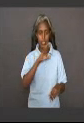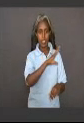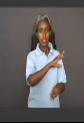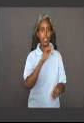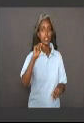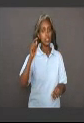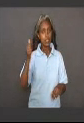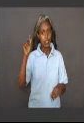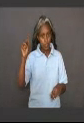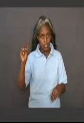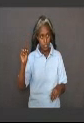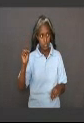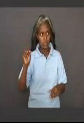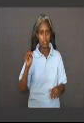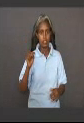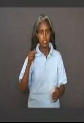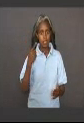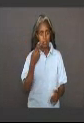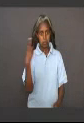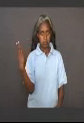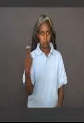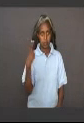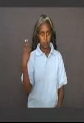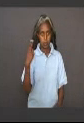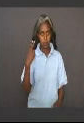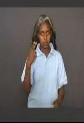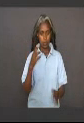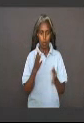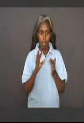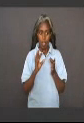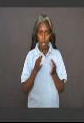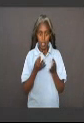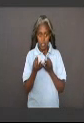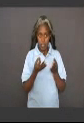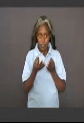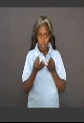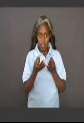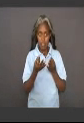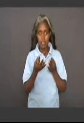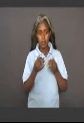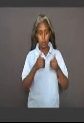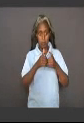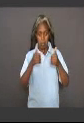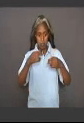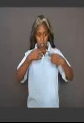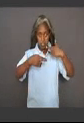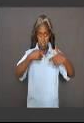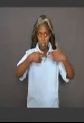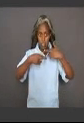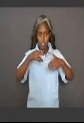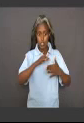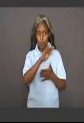tangent. They are used to identify the relationship between